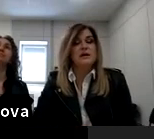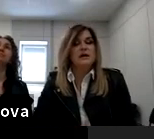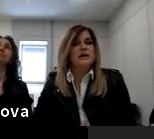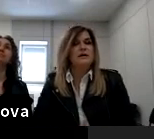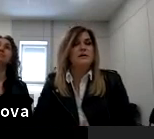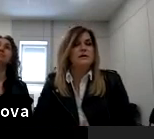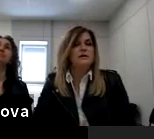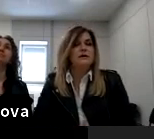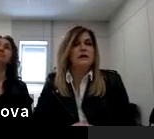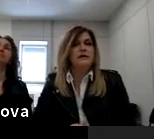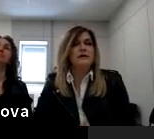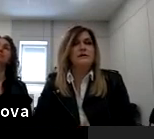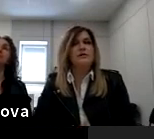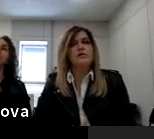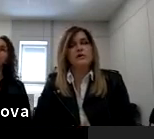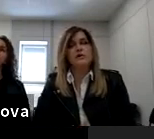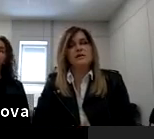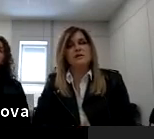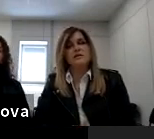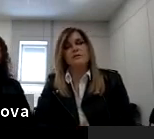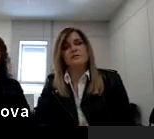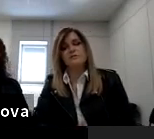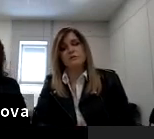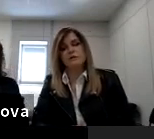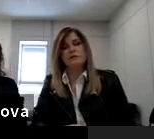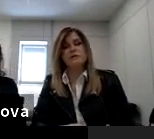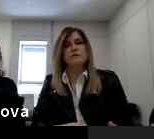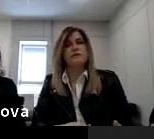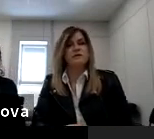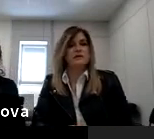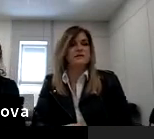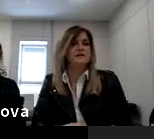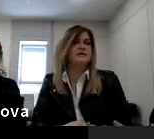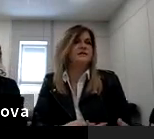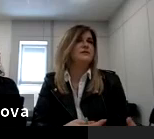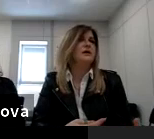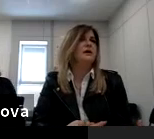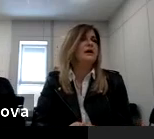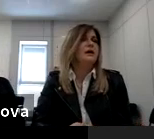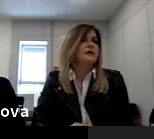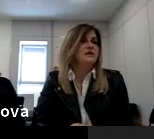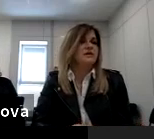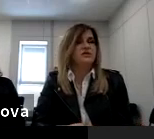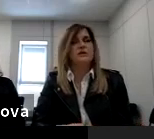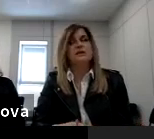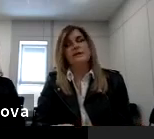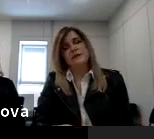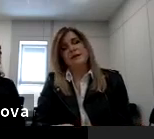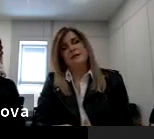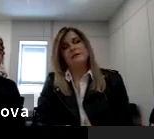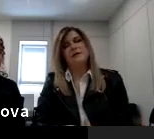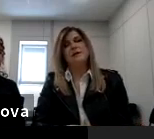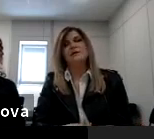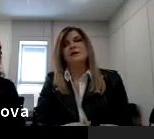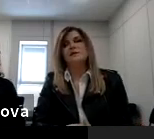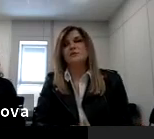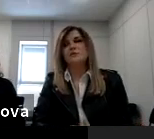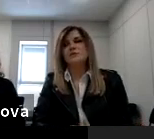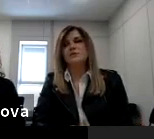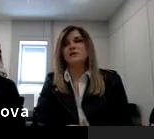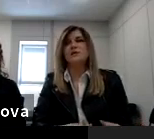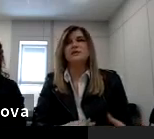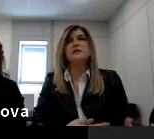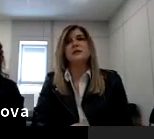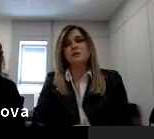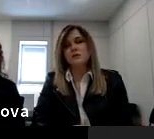this. I think if you work with such types of products, you understand that there are such light lines that